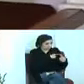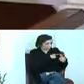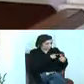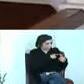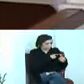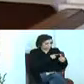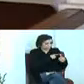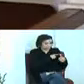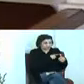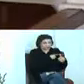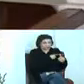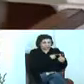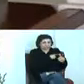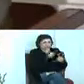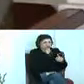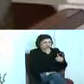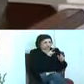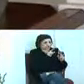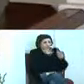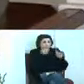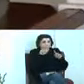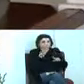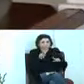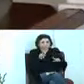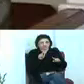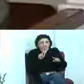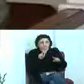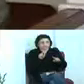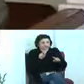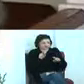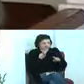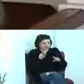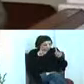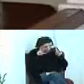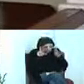We don't go to our next level. We grow.